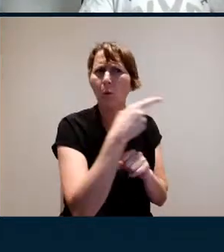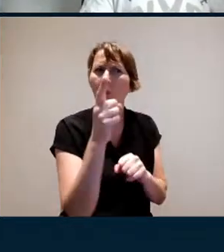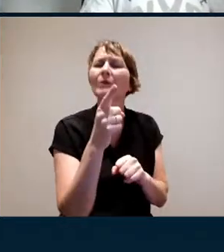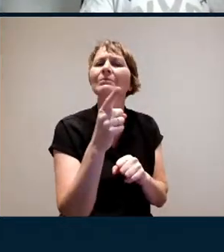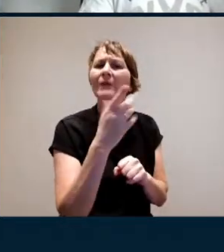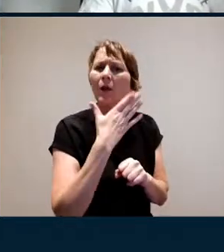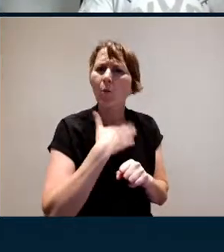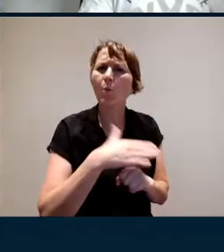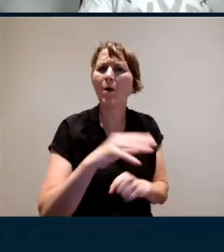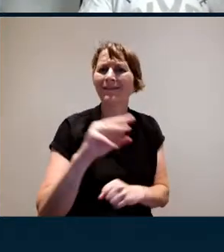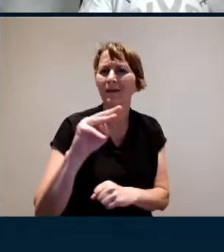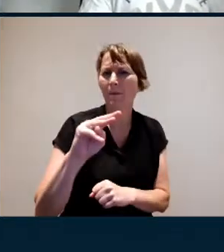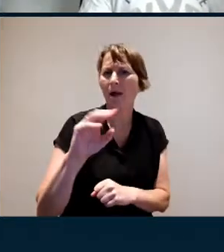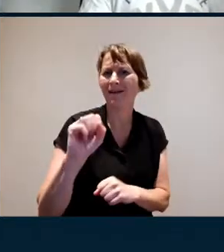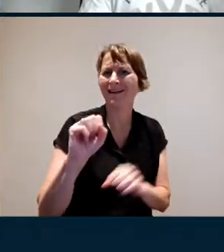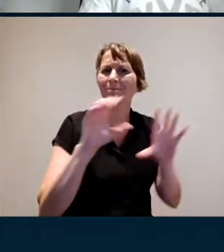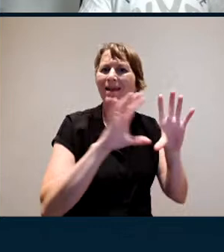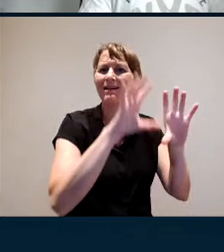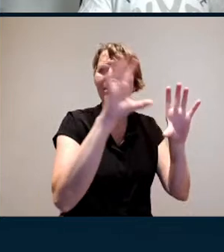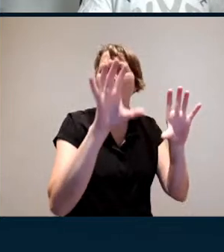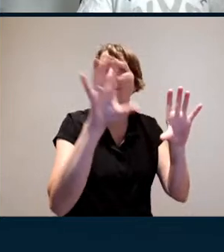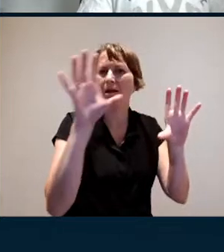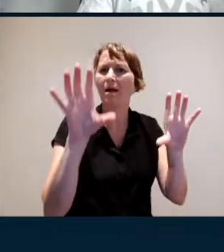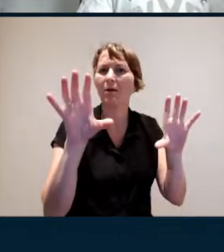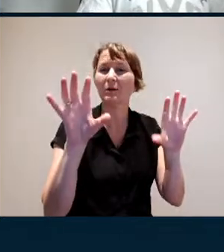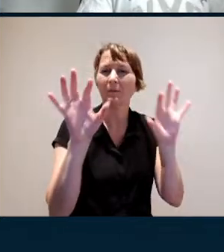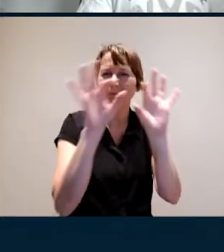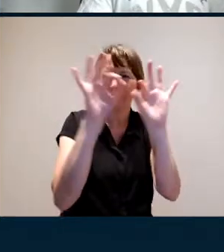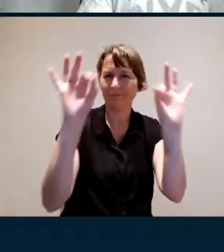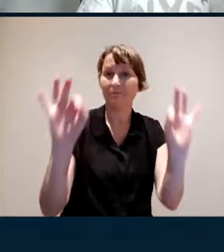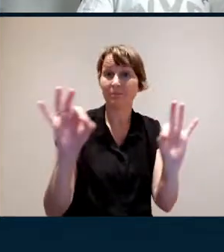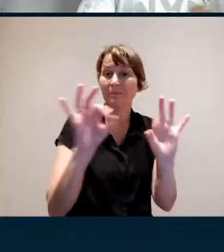Microsoft's cloud adoption framework on Azure.